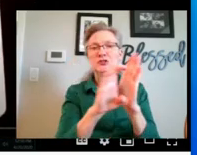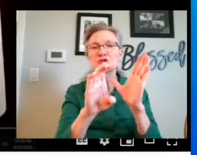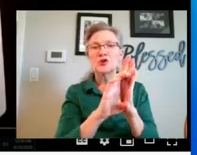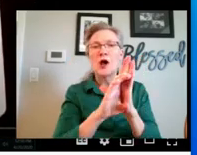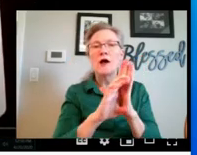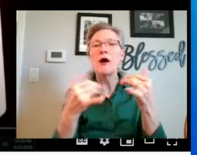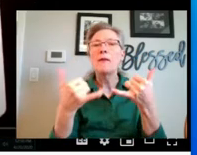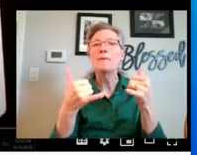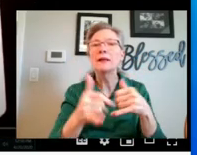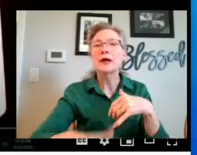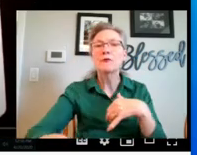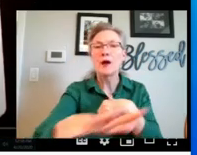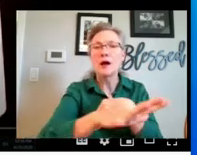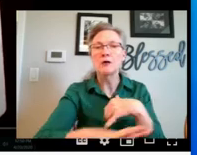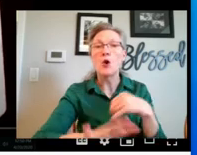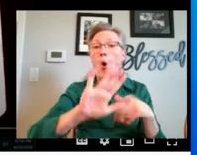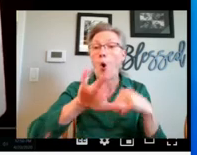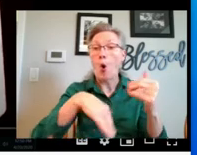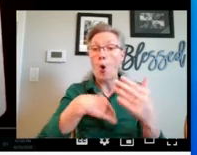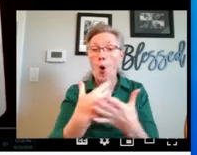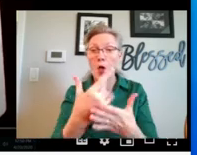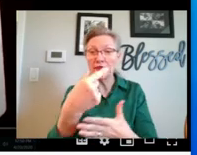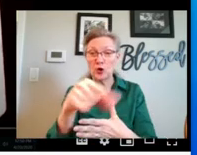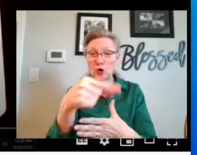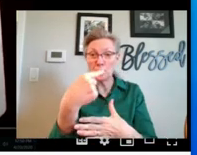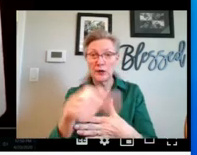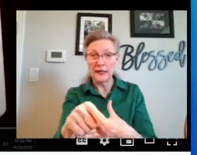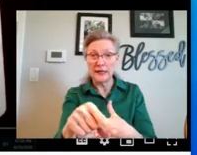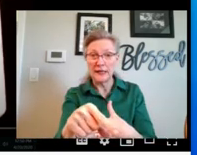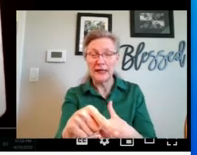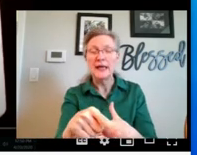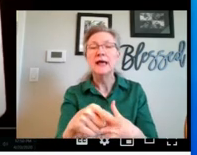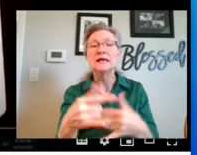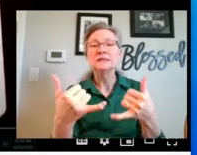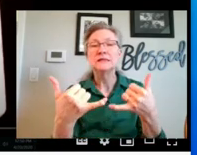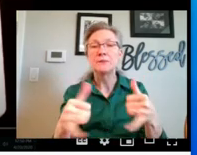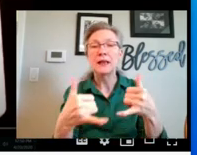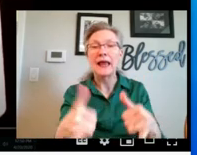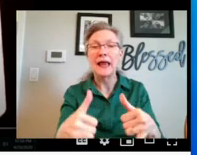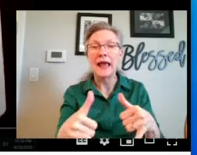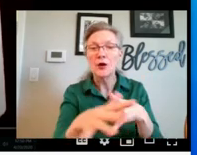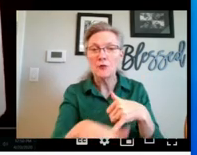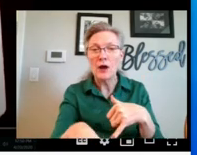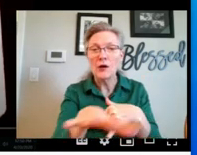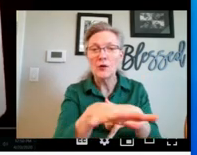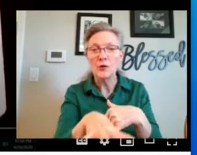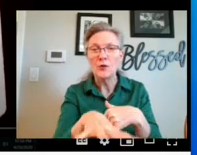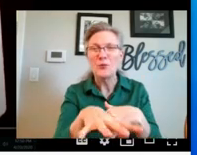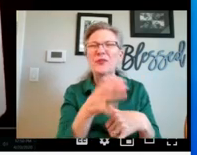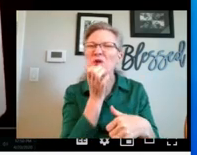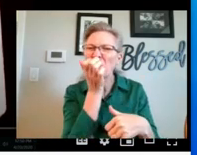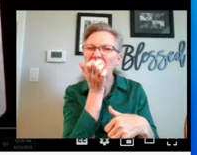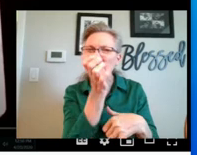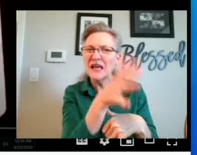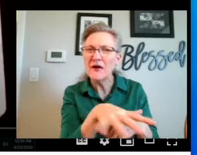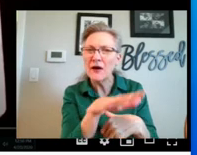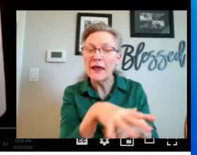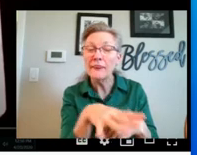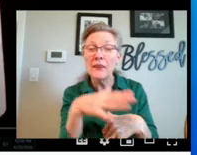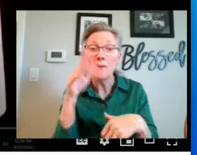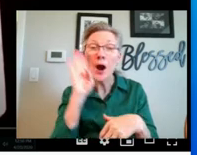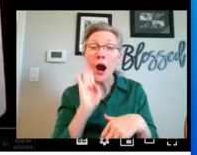that you see in green is the playground, and then this like orangey brownish color, that's the sandbox that's within the playground, okay? The public